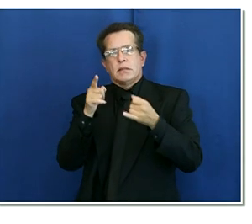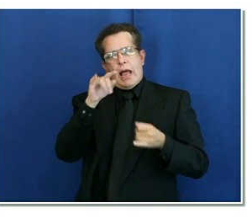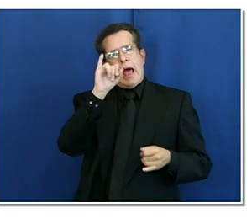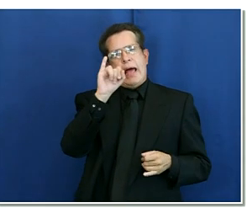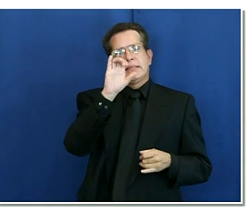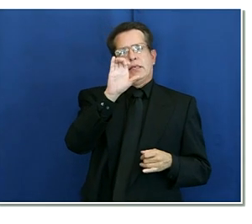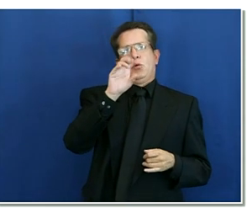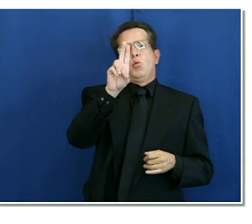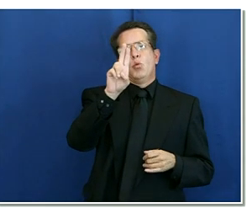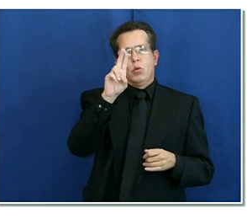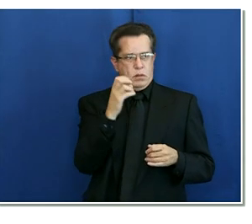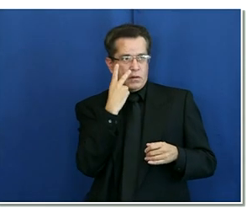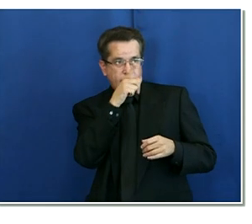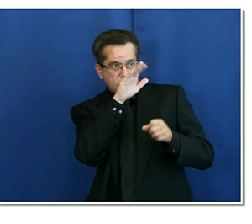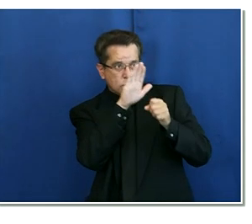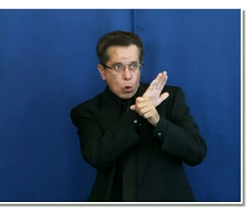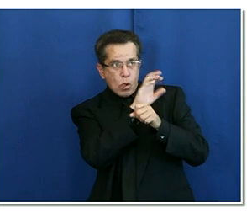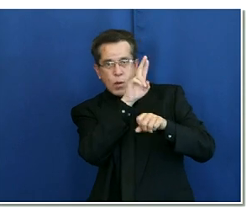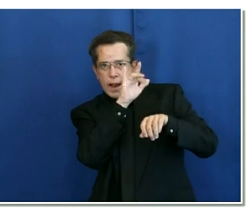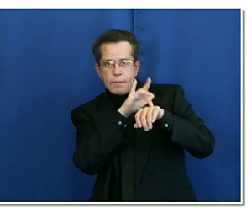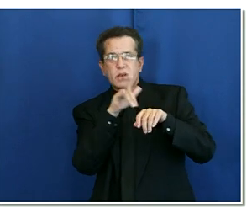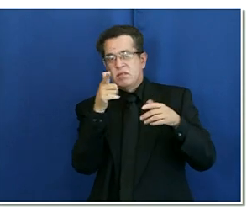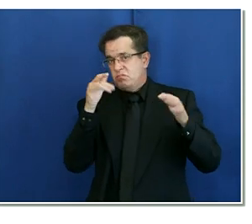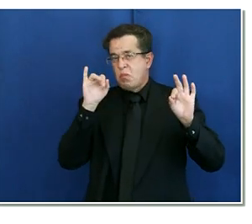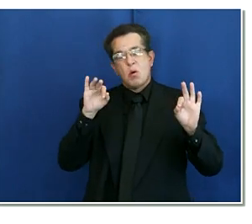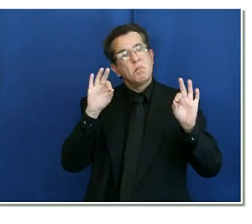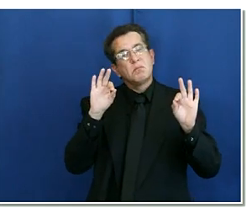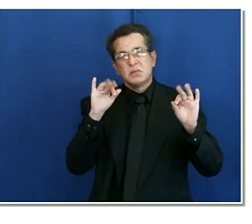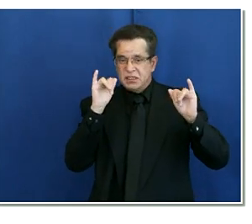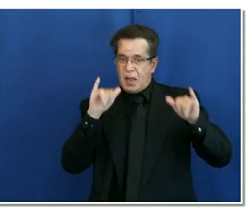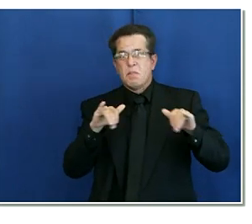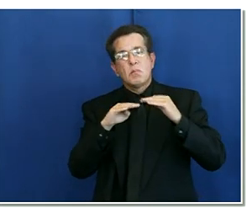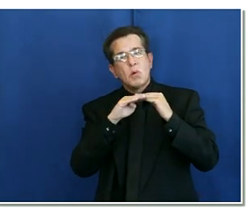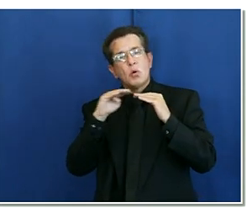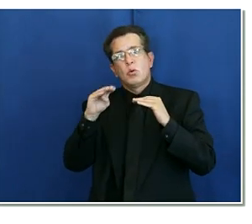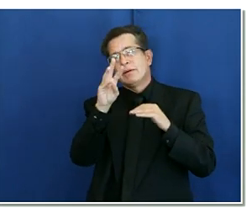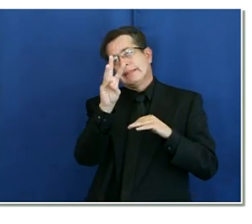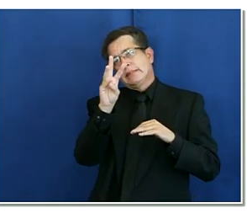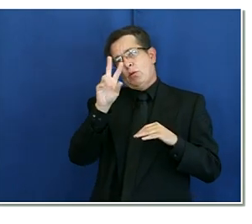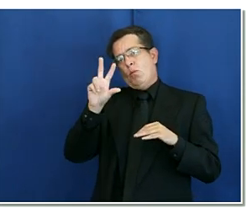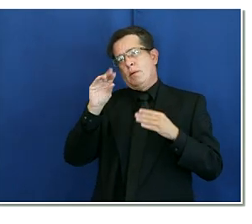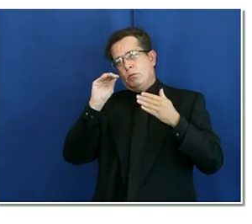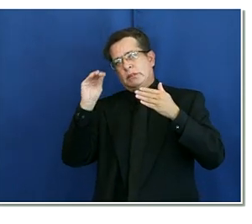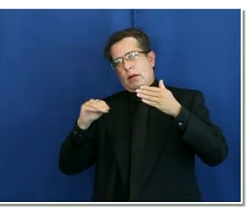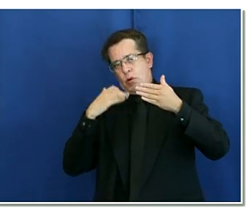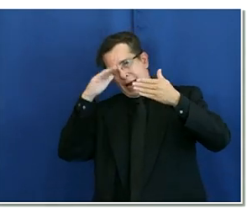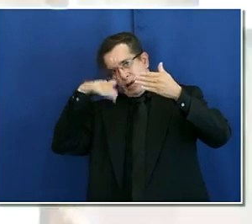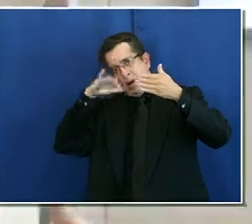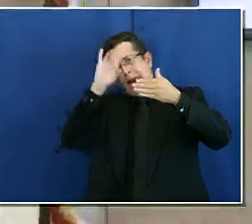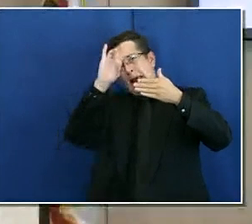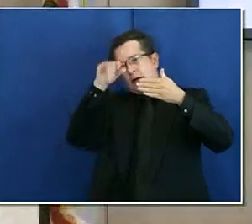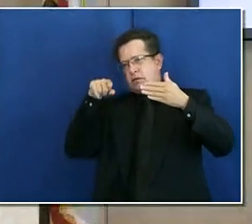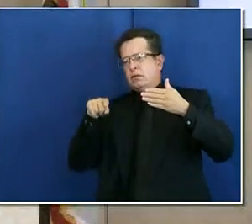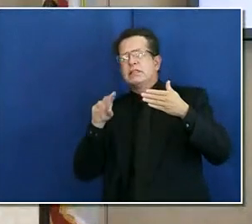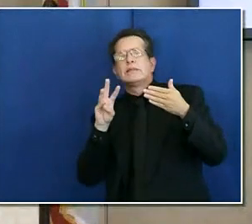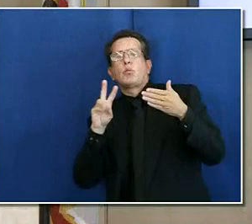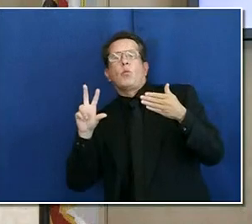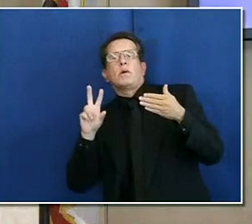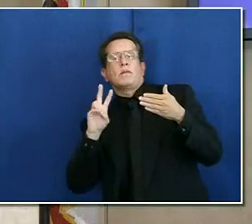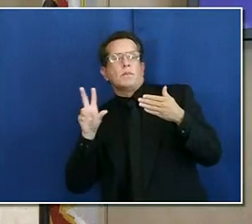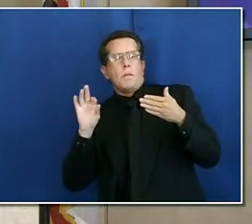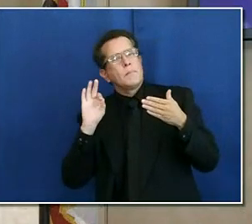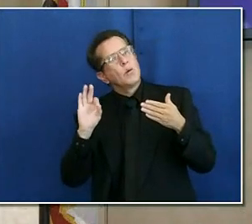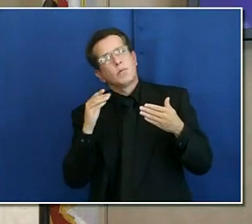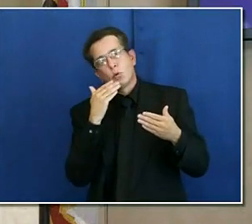utilization, again, relatively unchanged yesterday to today, holding at 63% occupancy. I'll now turn it over to